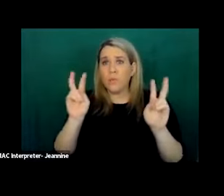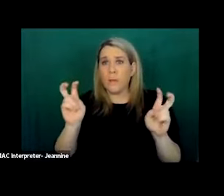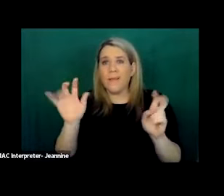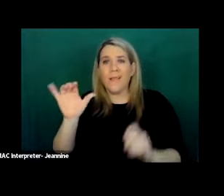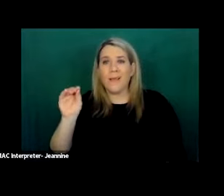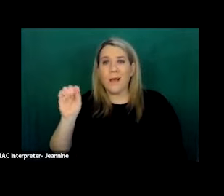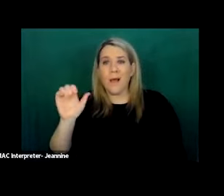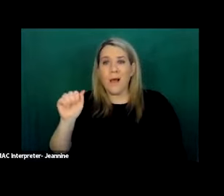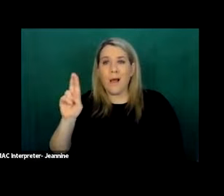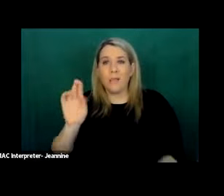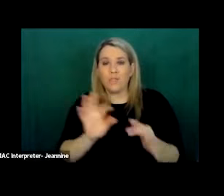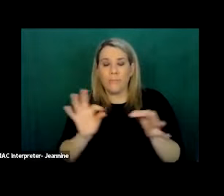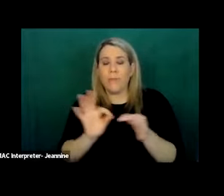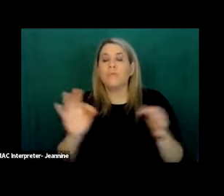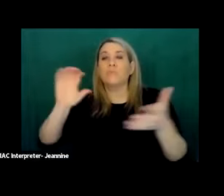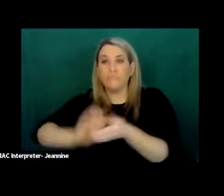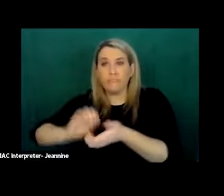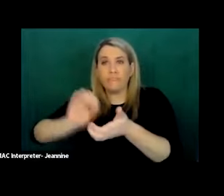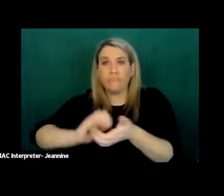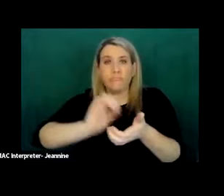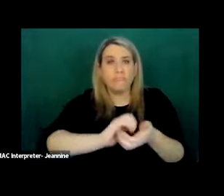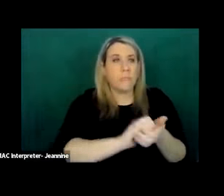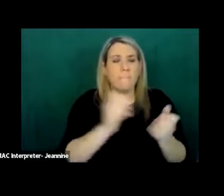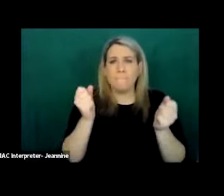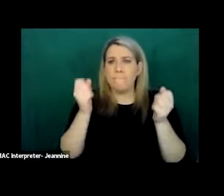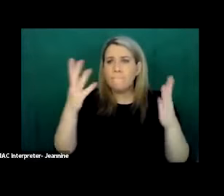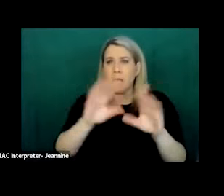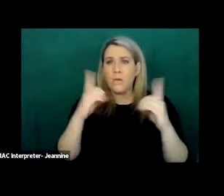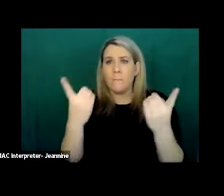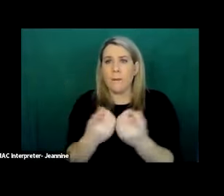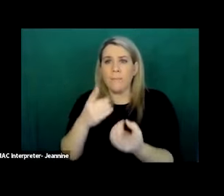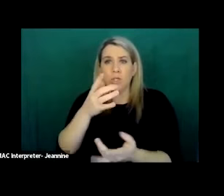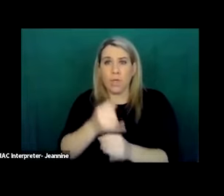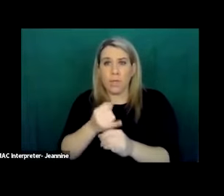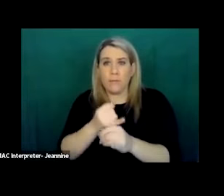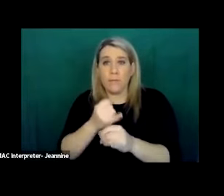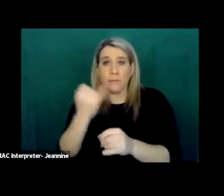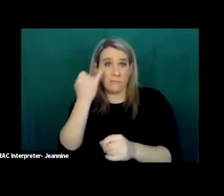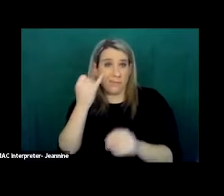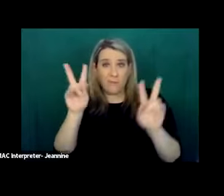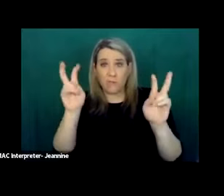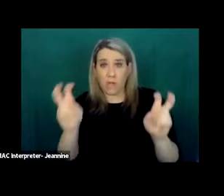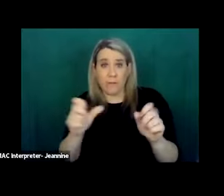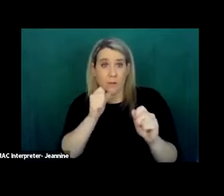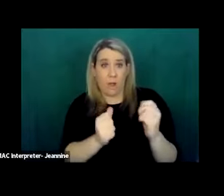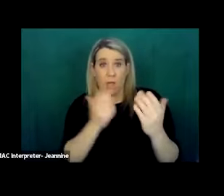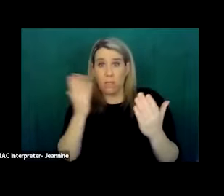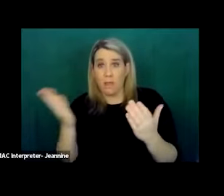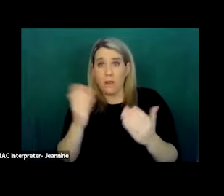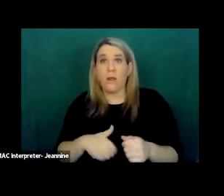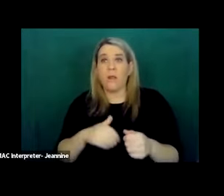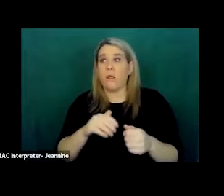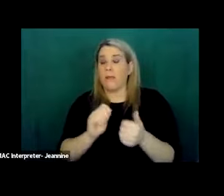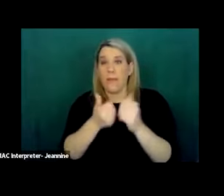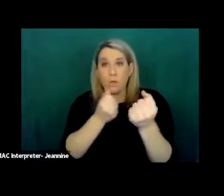of what we do is collaborative with faculty and advisors across campus. So if there's a topic not listed that you're interested in having us support your students